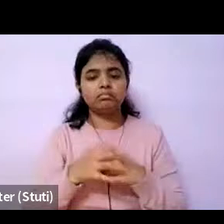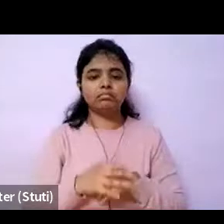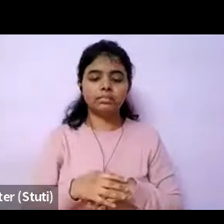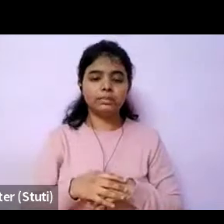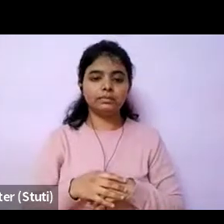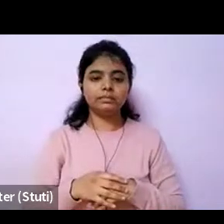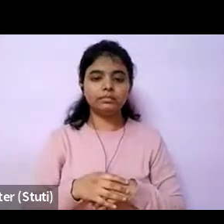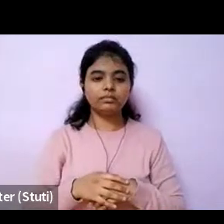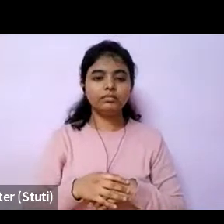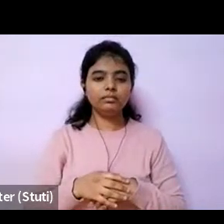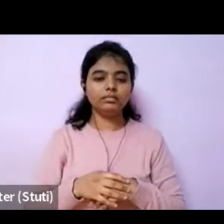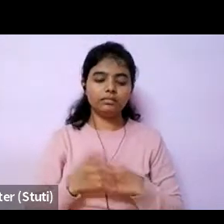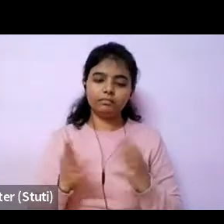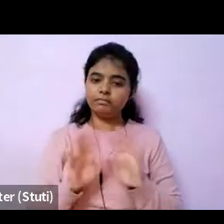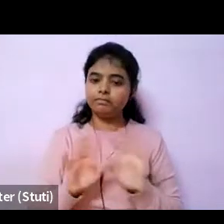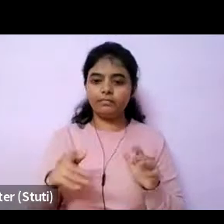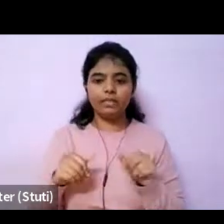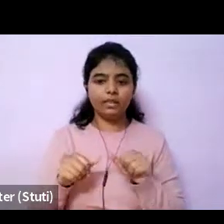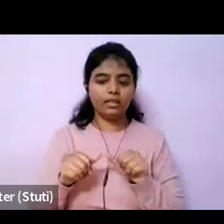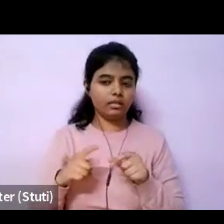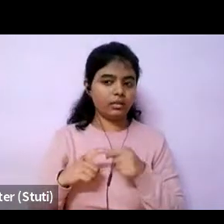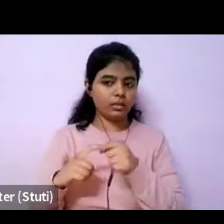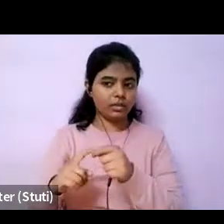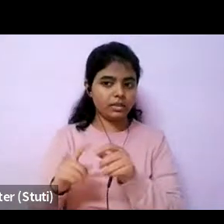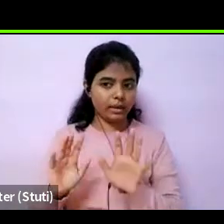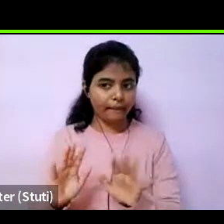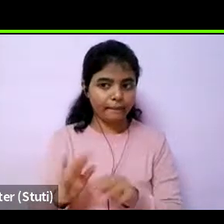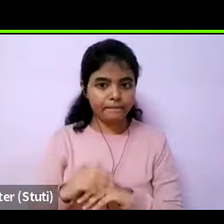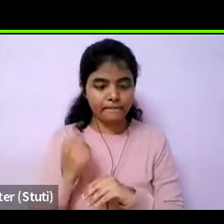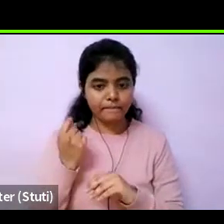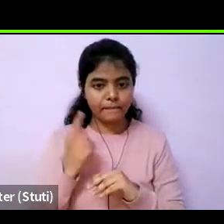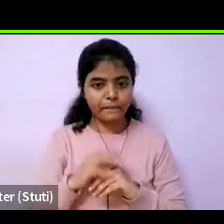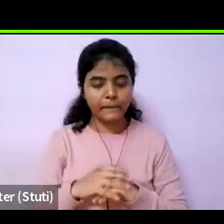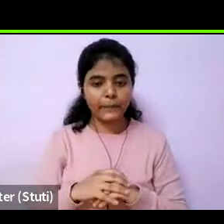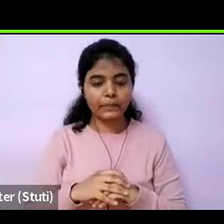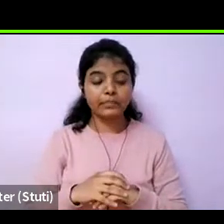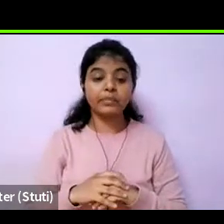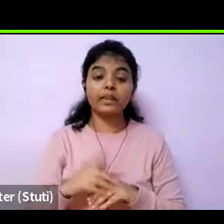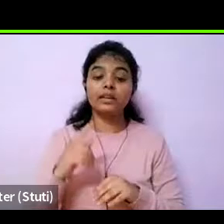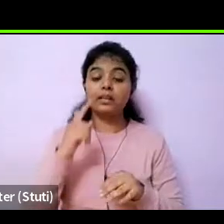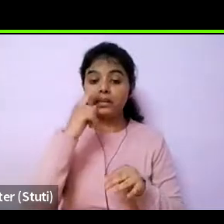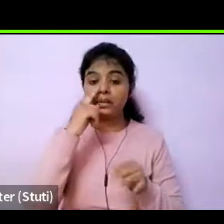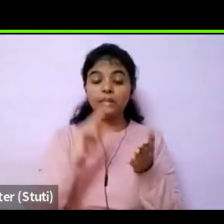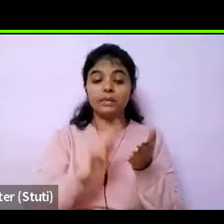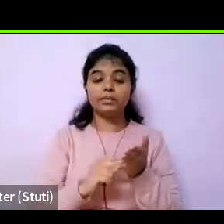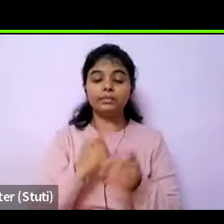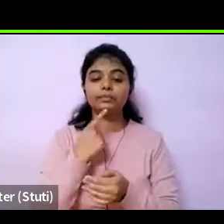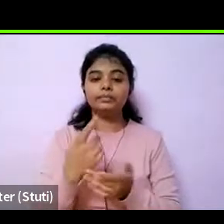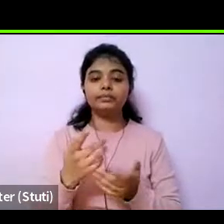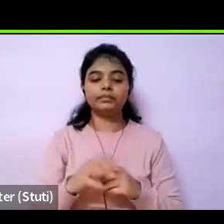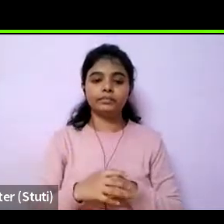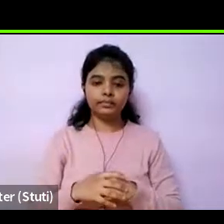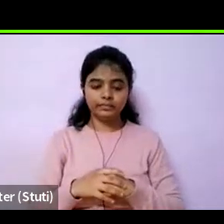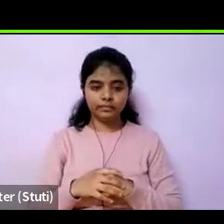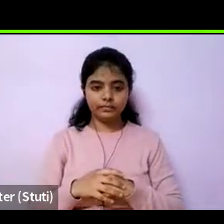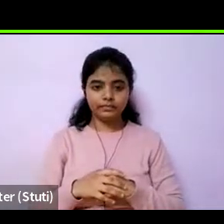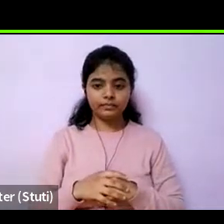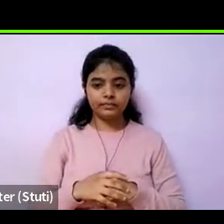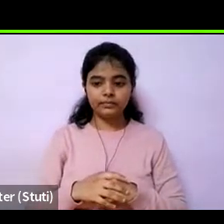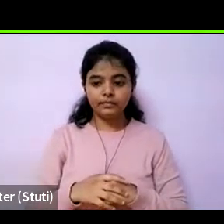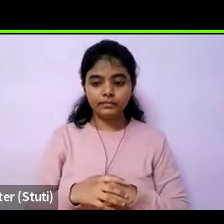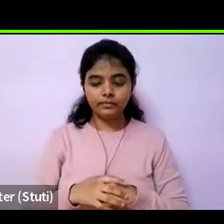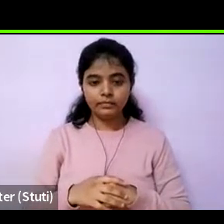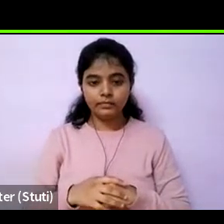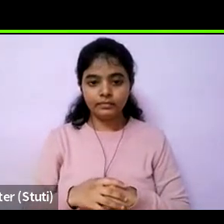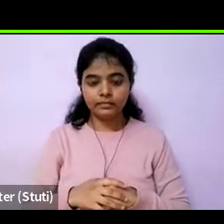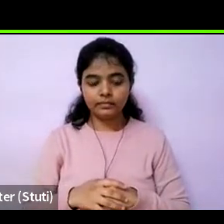in? That's pretty much it. Okay. See, at the very first point, I